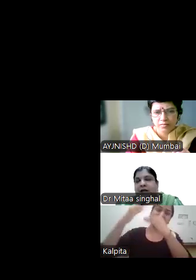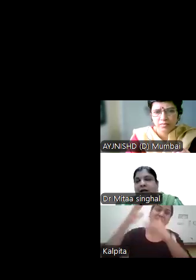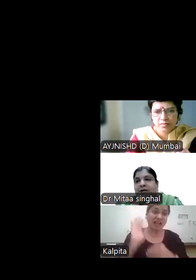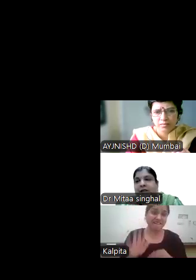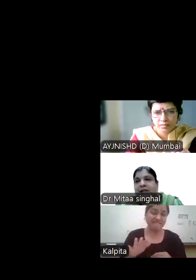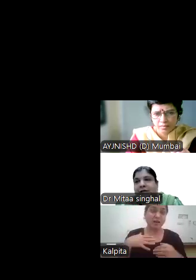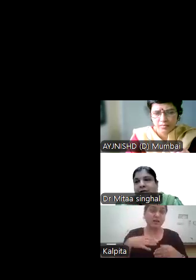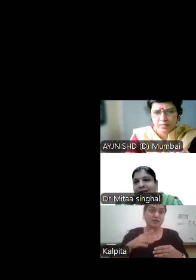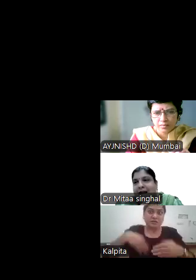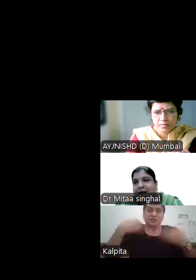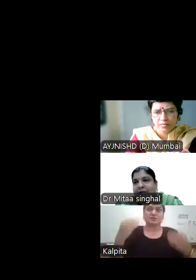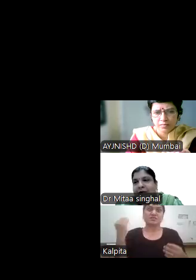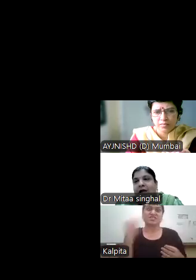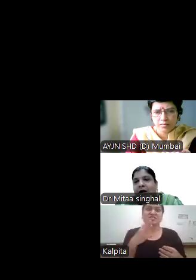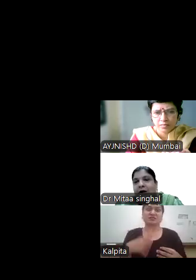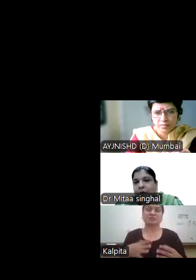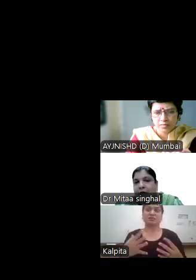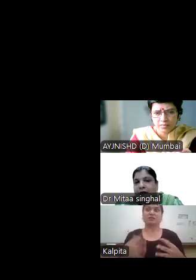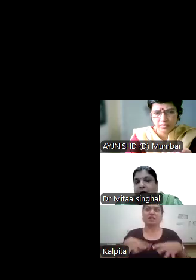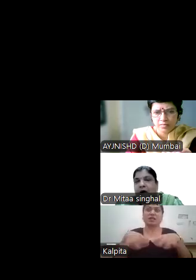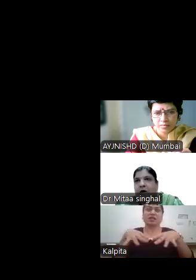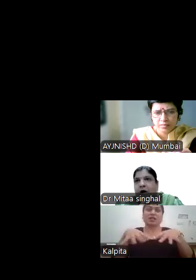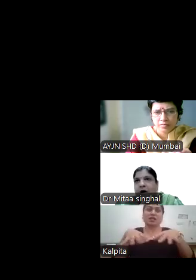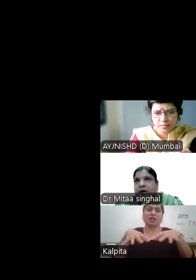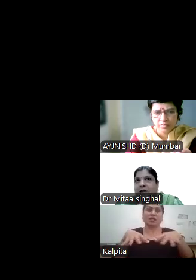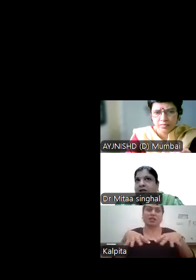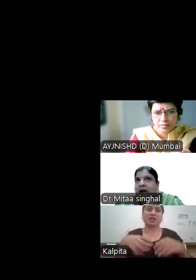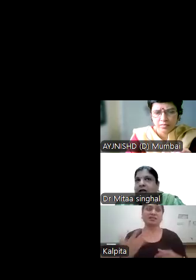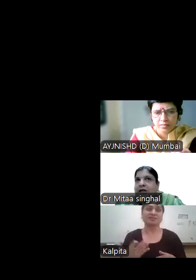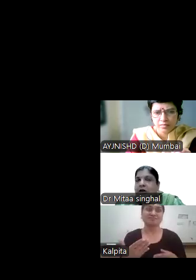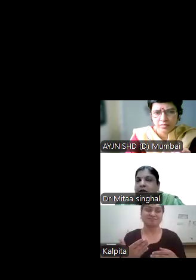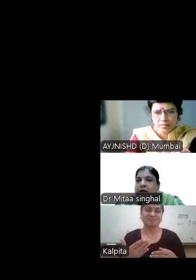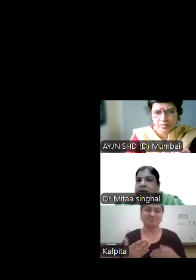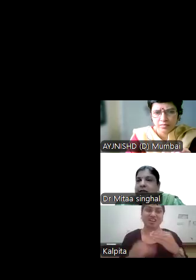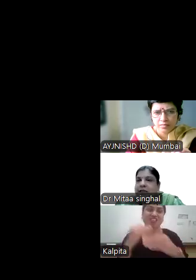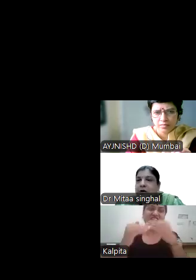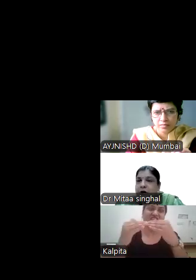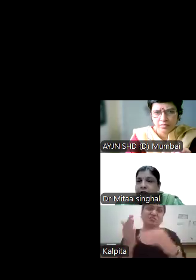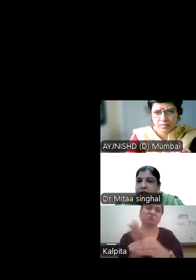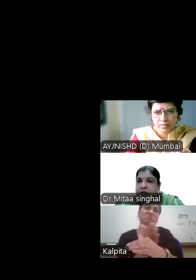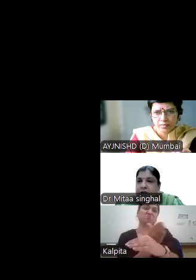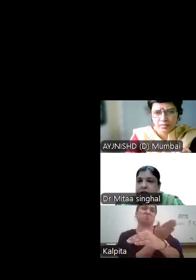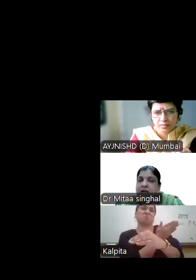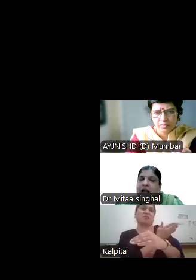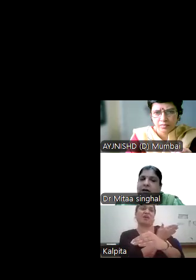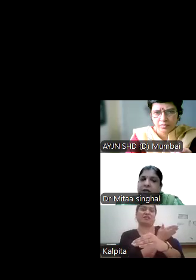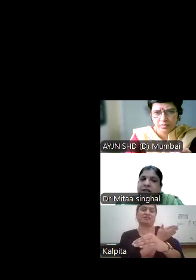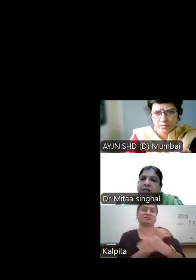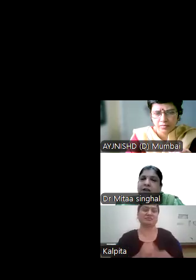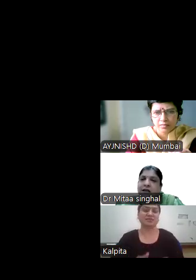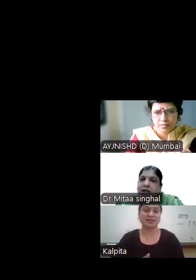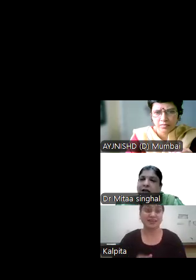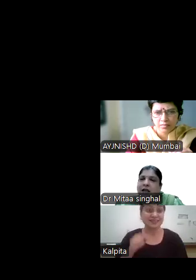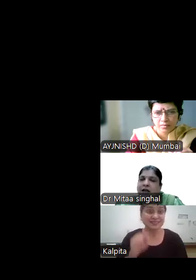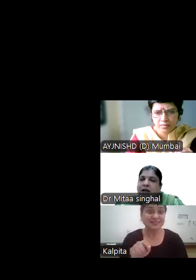regression of milestones. Whatever he have achieved, the child may go back, or the child is not alert, he's on medication of seizures, so